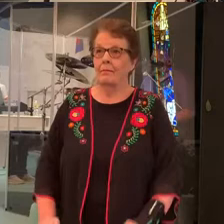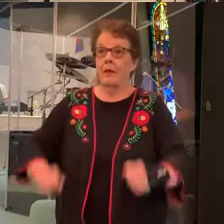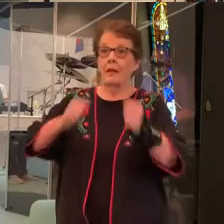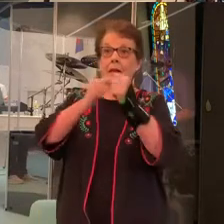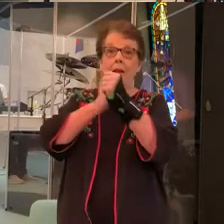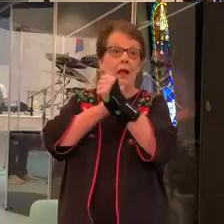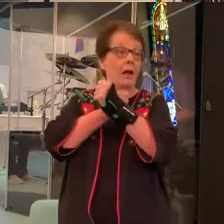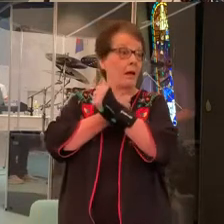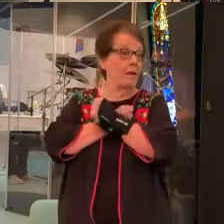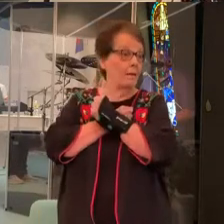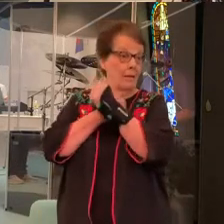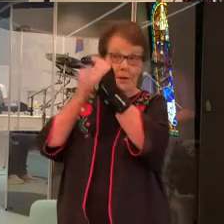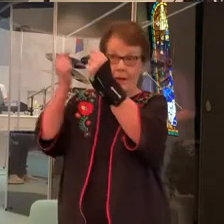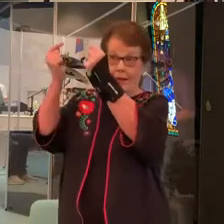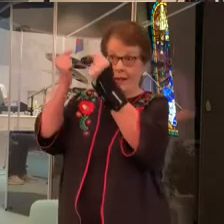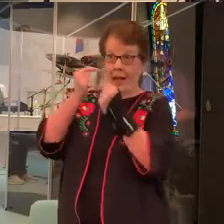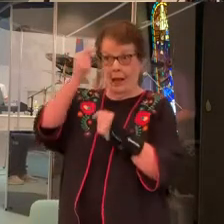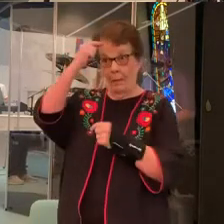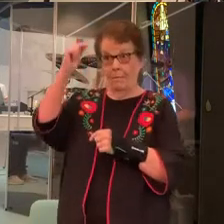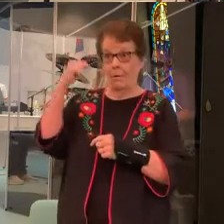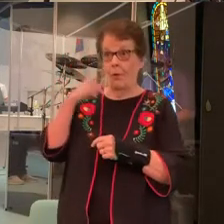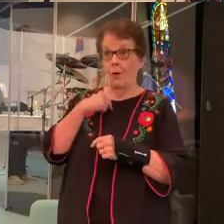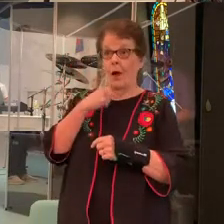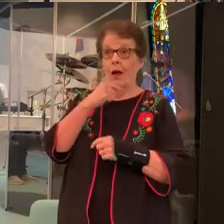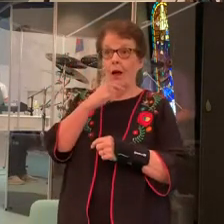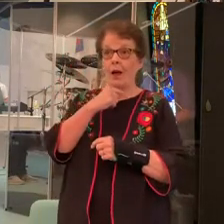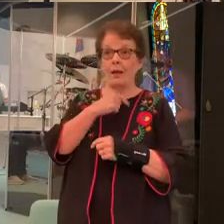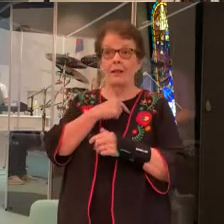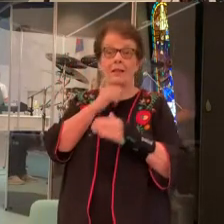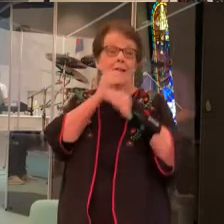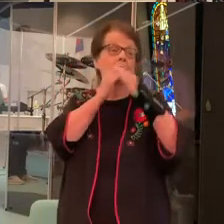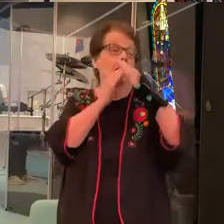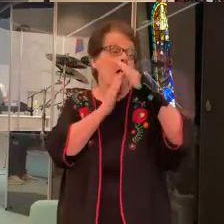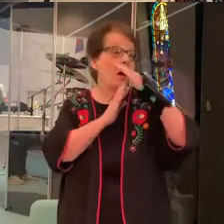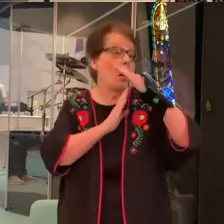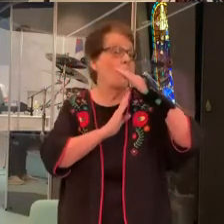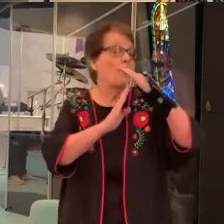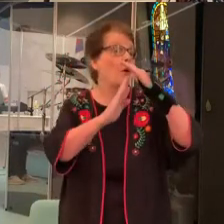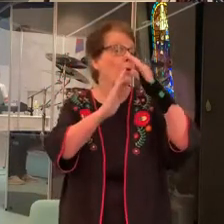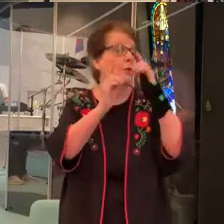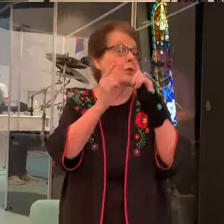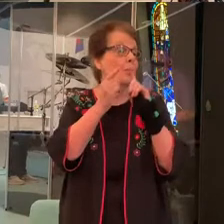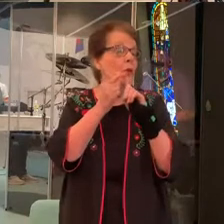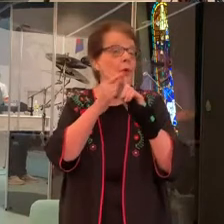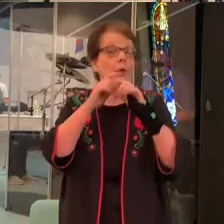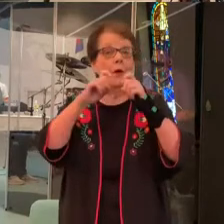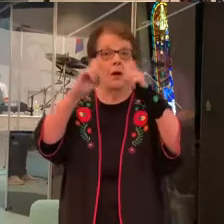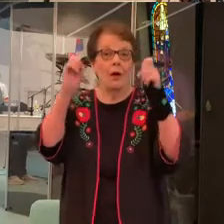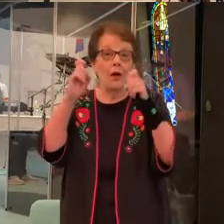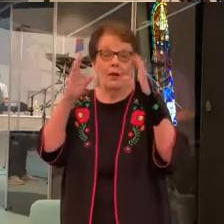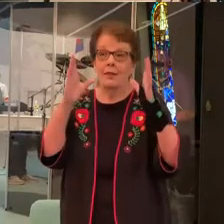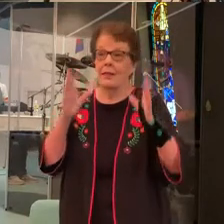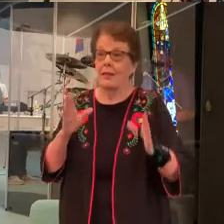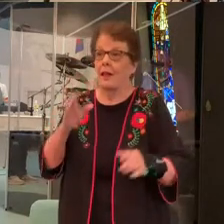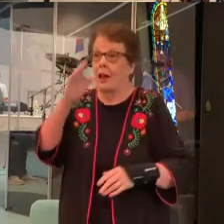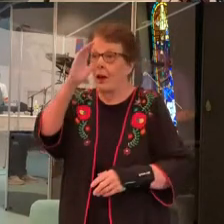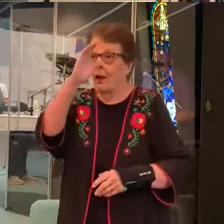There is love that came for us, humble to